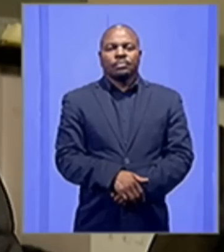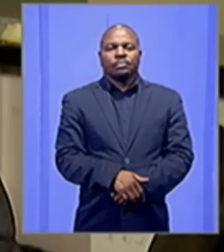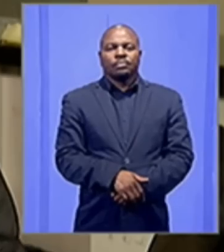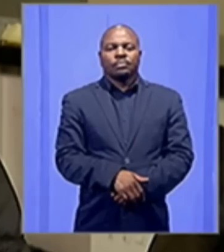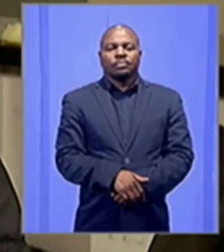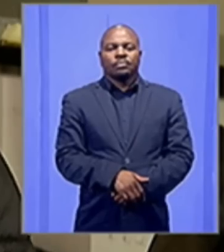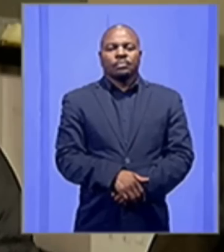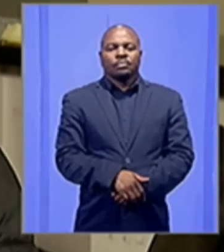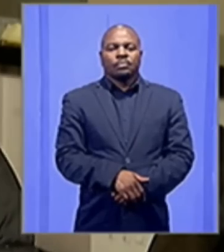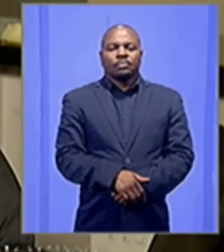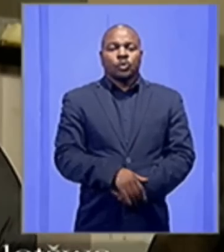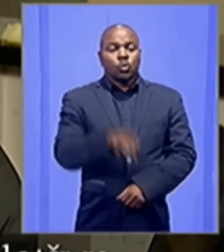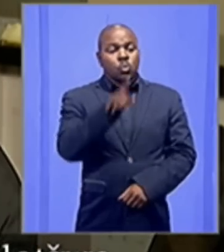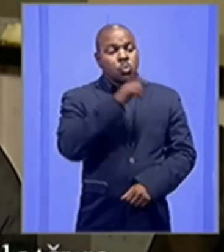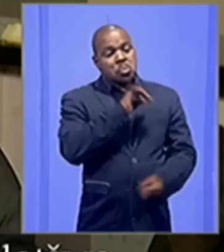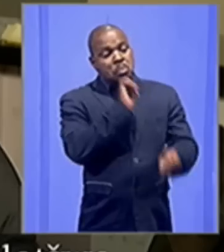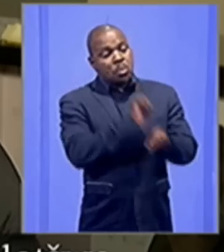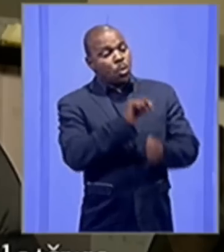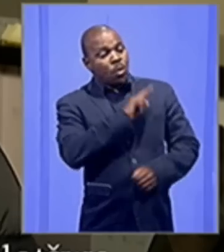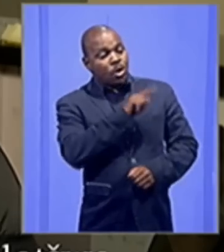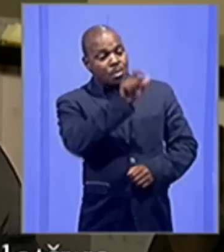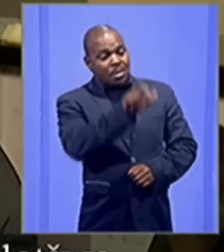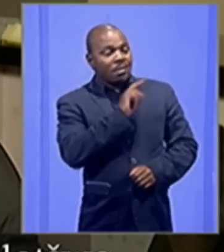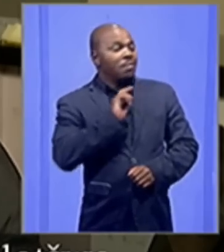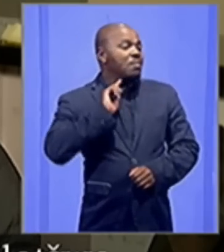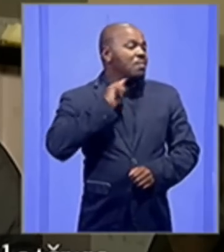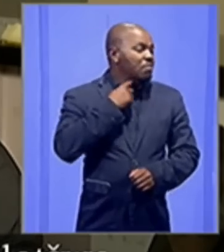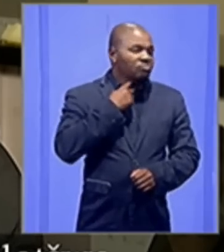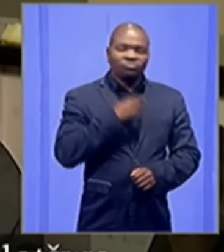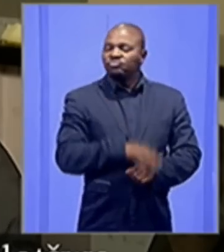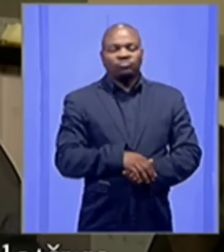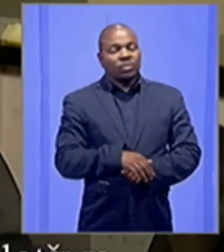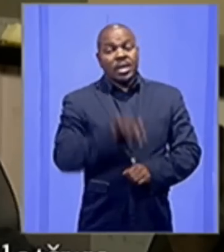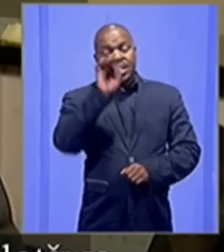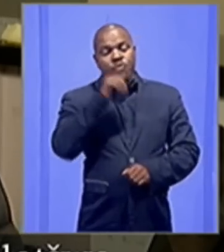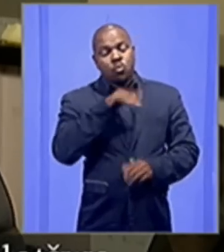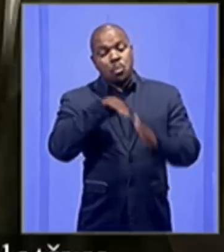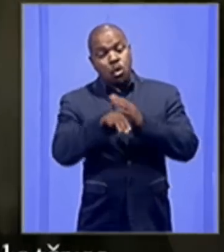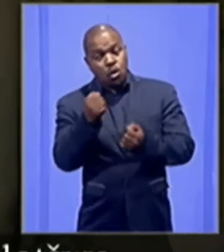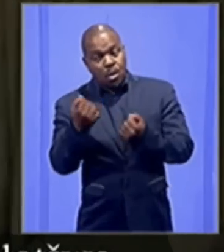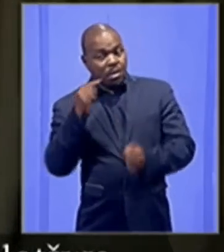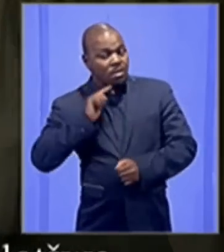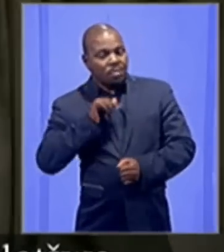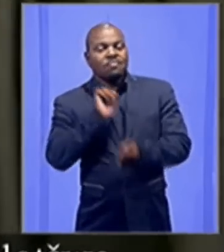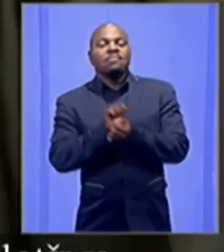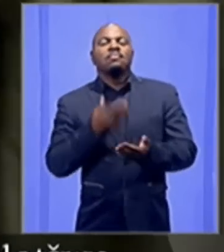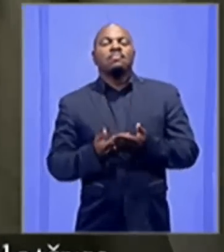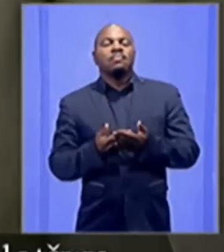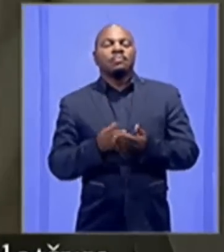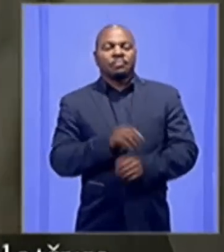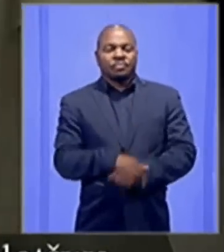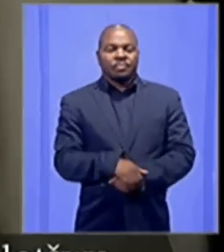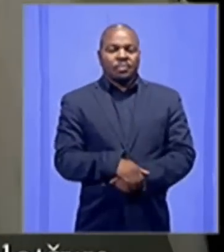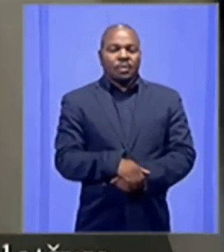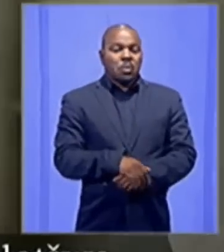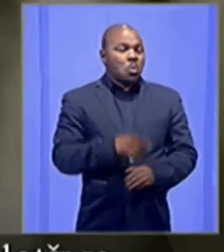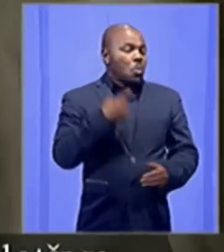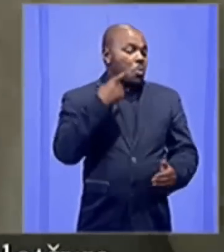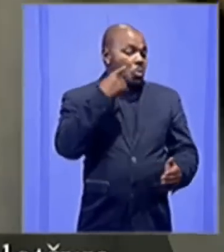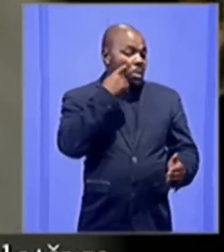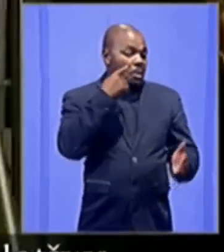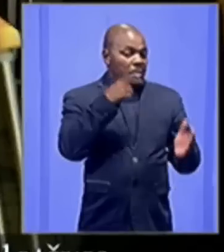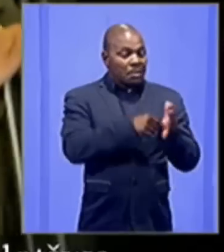You cannot be charged for lying. Lying is not an offense, not unless you lie under oath. Go hloka bohlatse